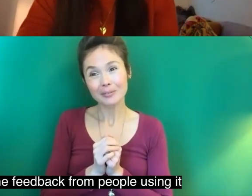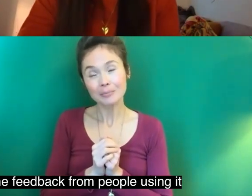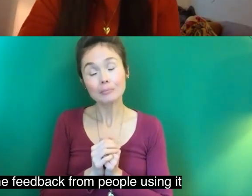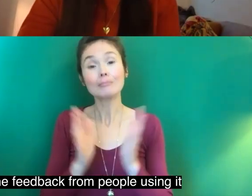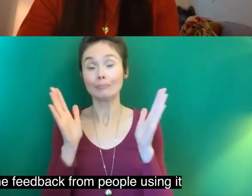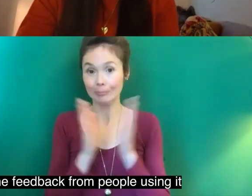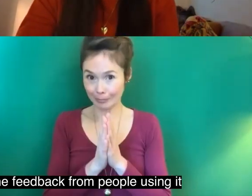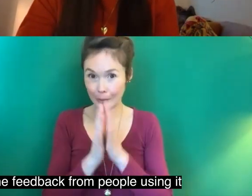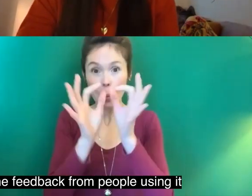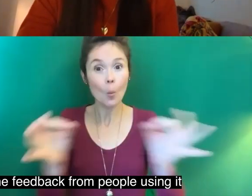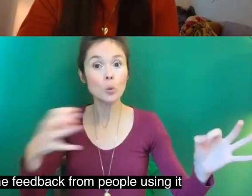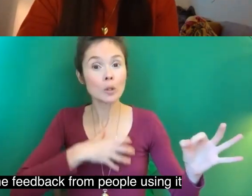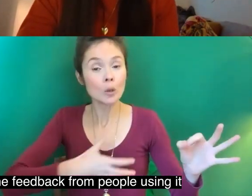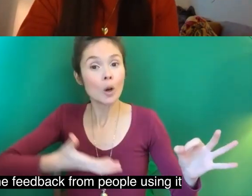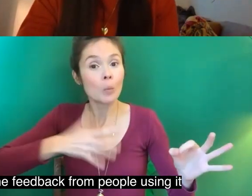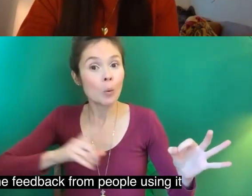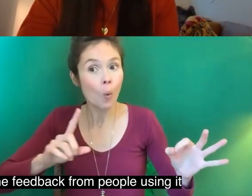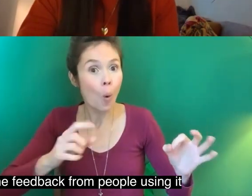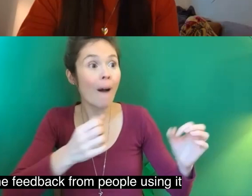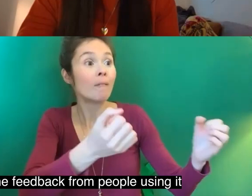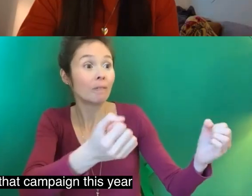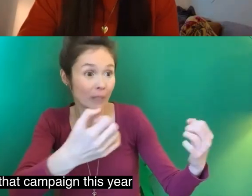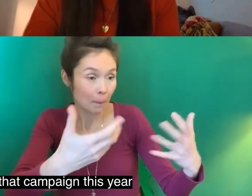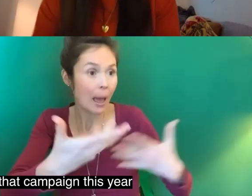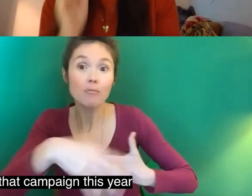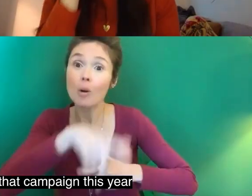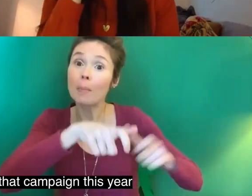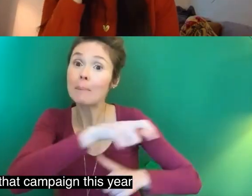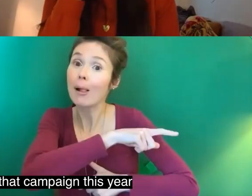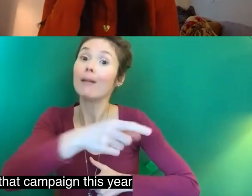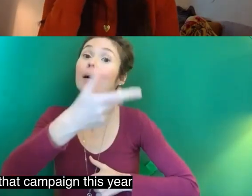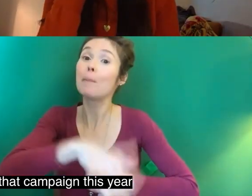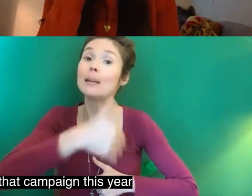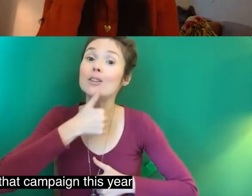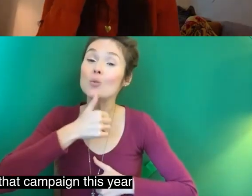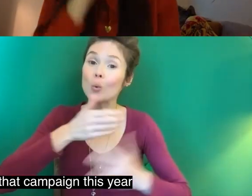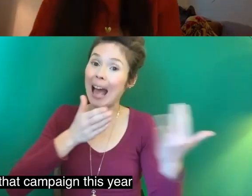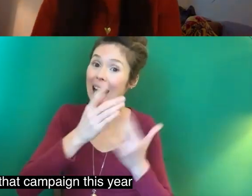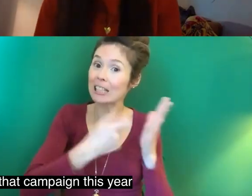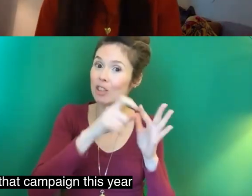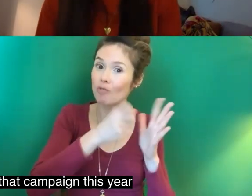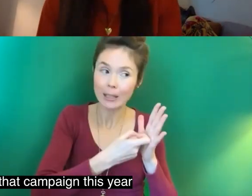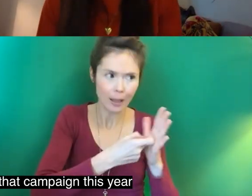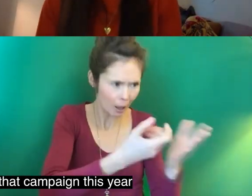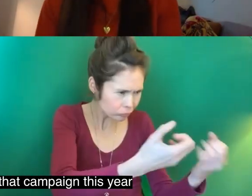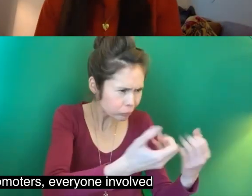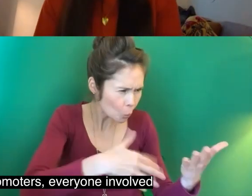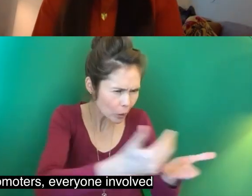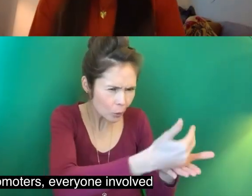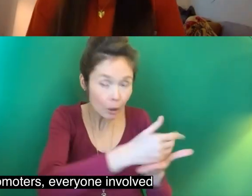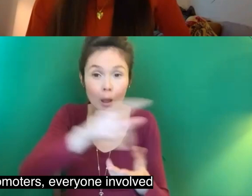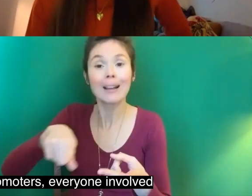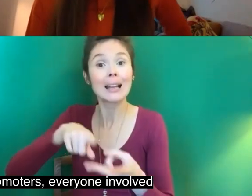to collect all the feedback from people using it. And as I said, we're working on that campaign this year. We're